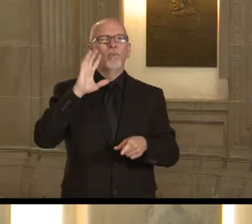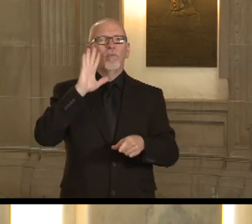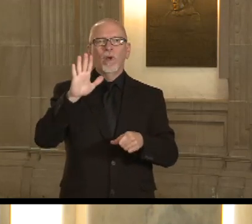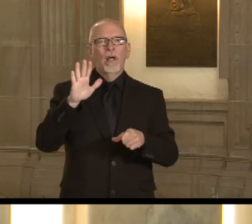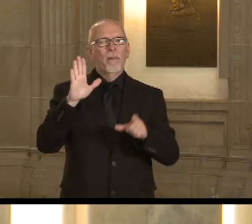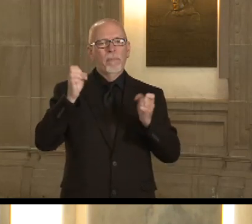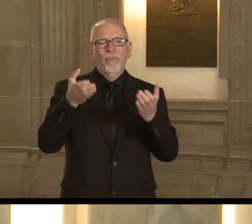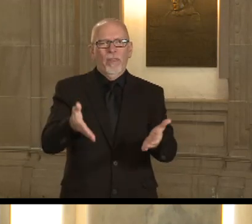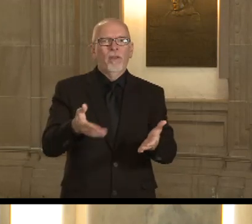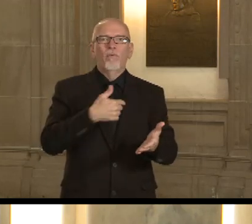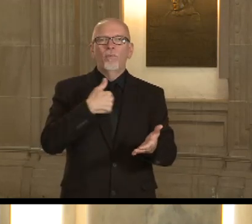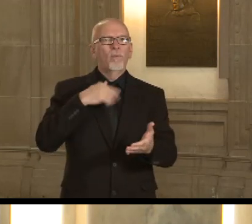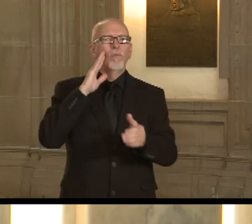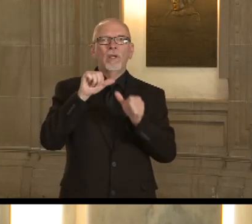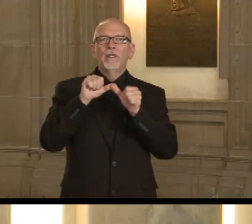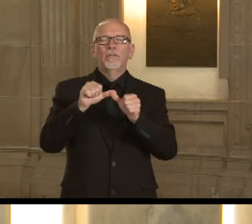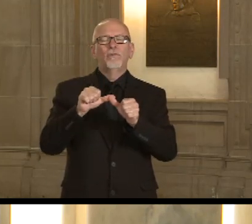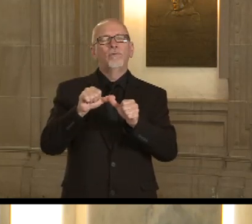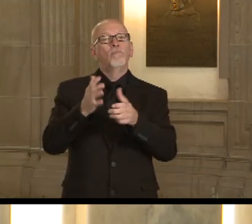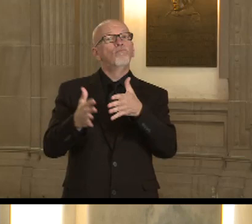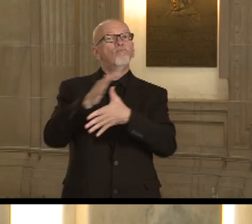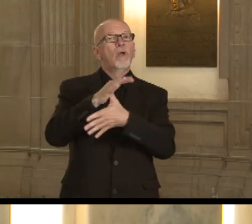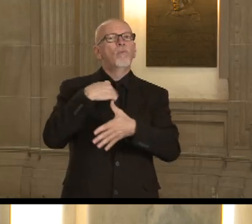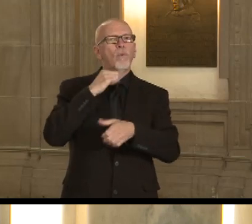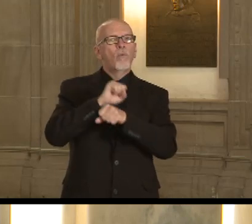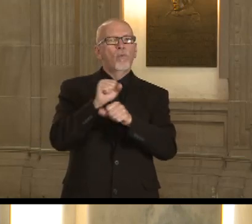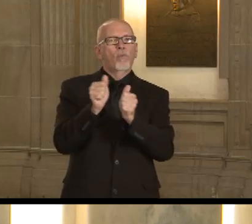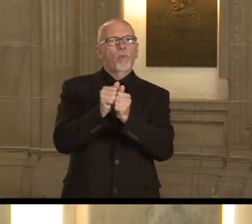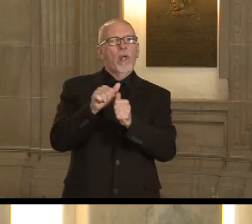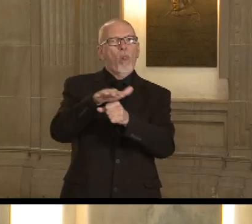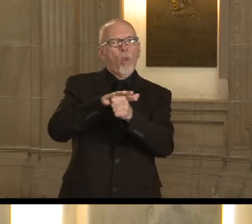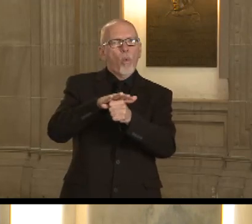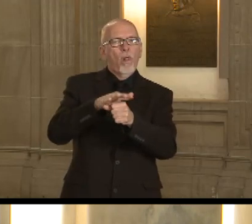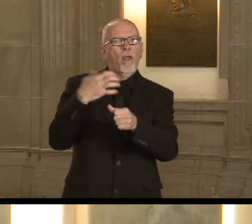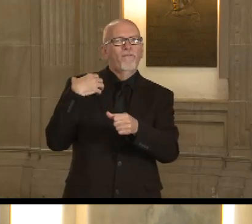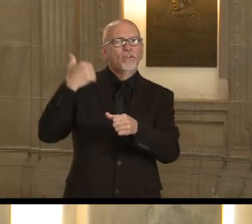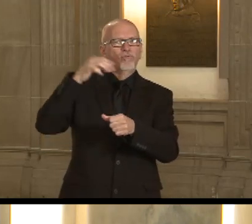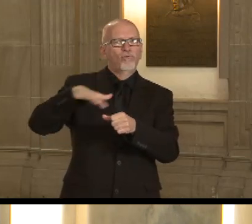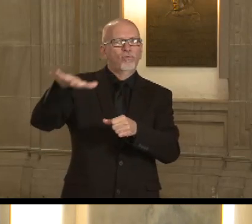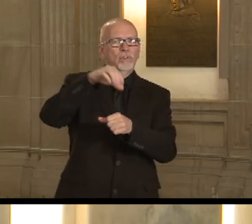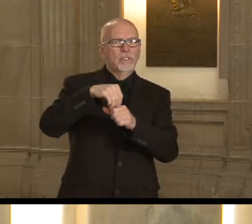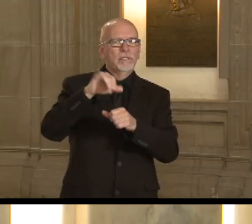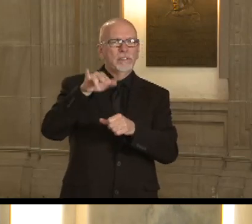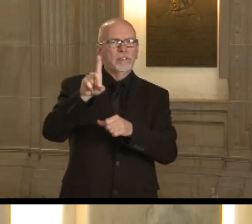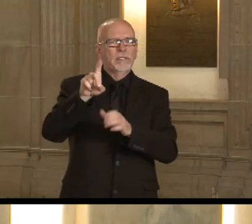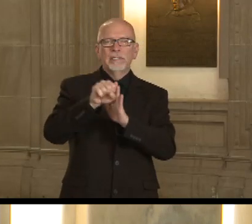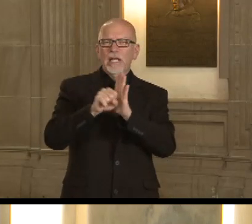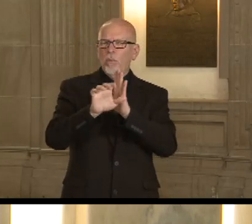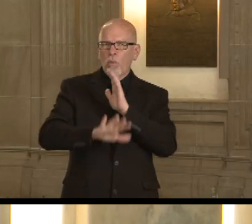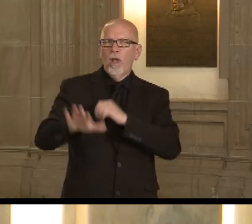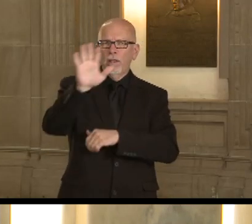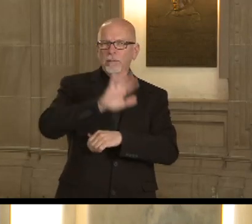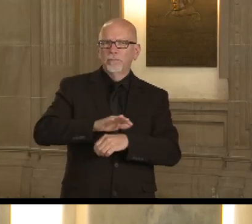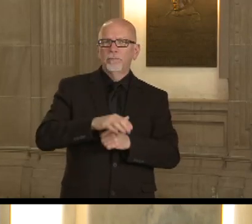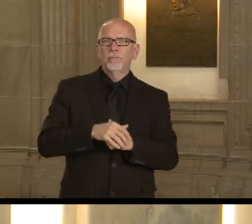and we will continue to, first and foremost, work with local officials throughout our state, statewide,